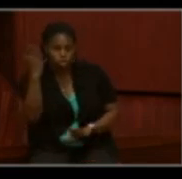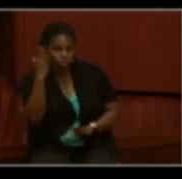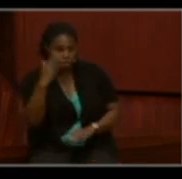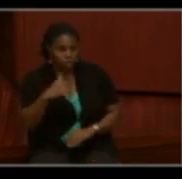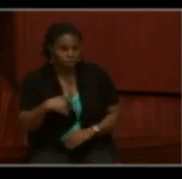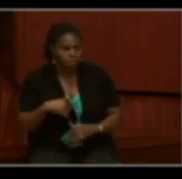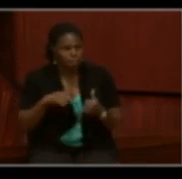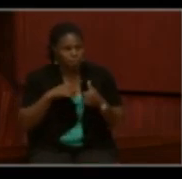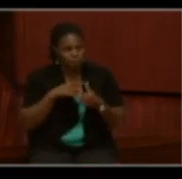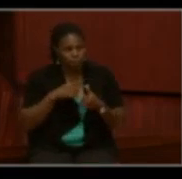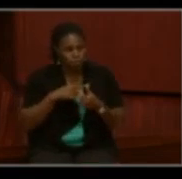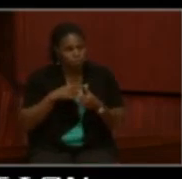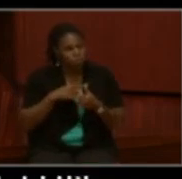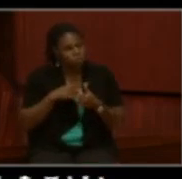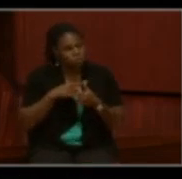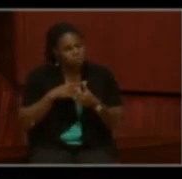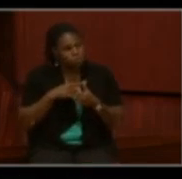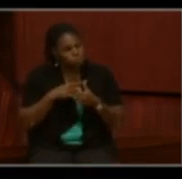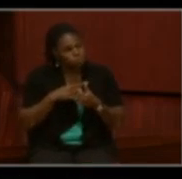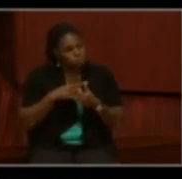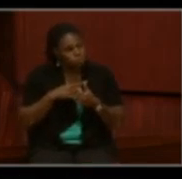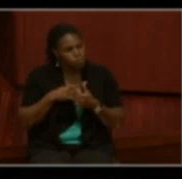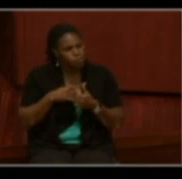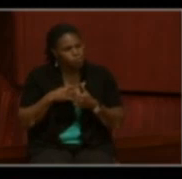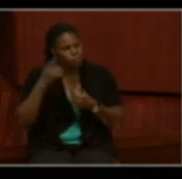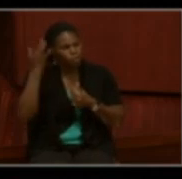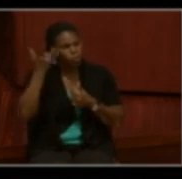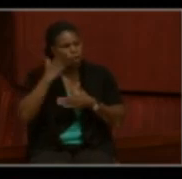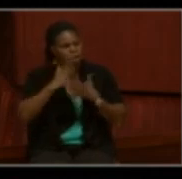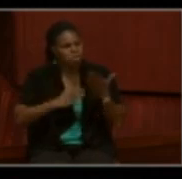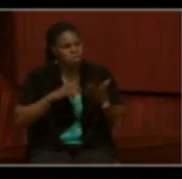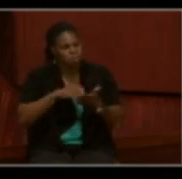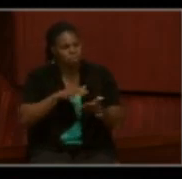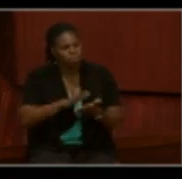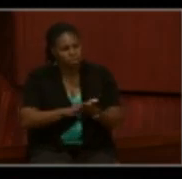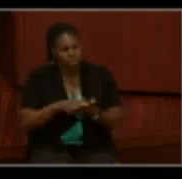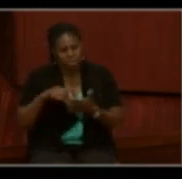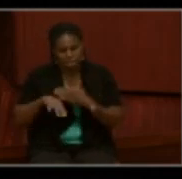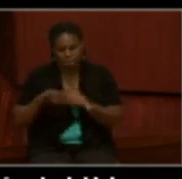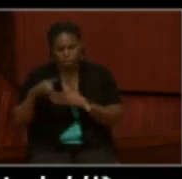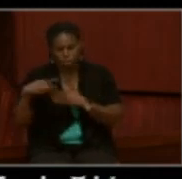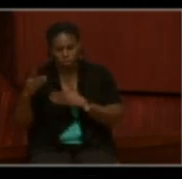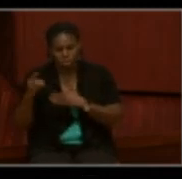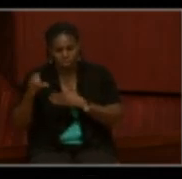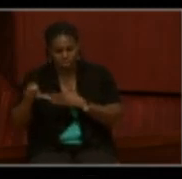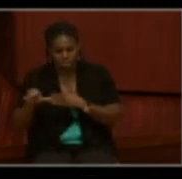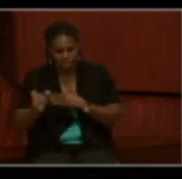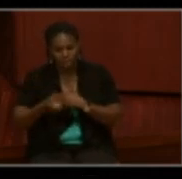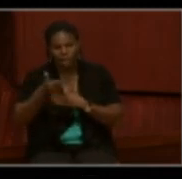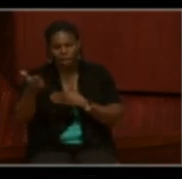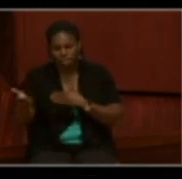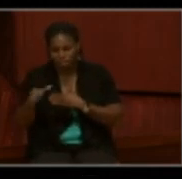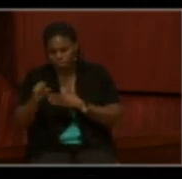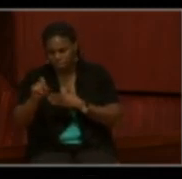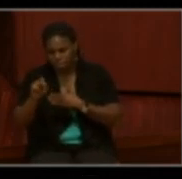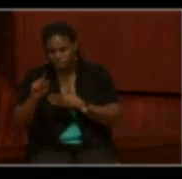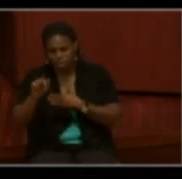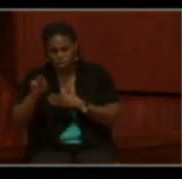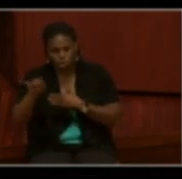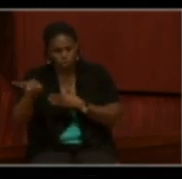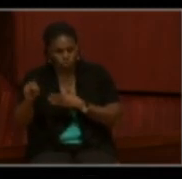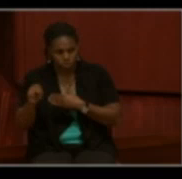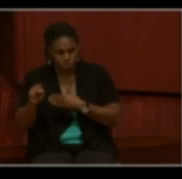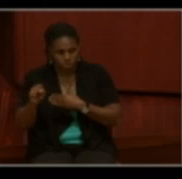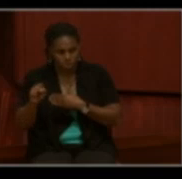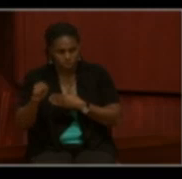Great. The first one is, why are some records in D.C. and others in St. Louis,